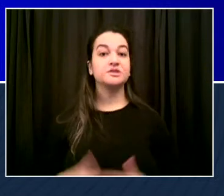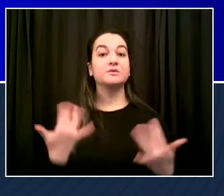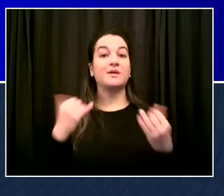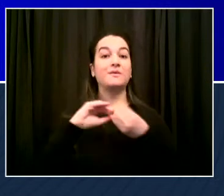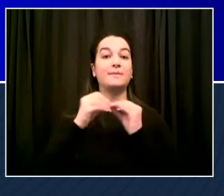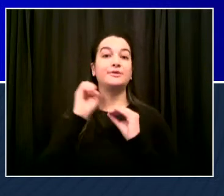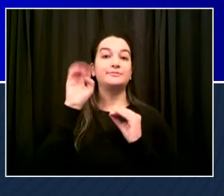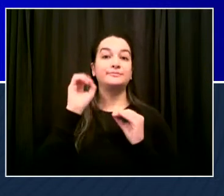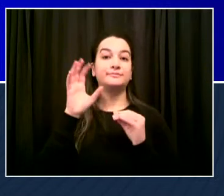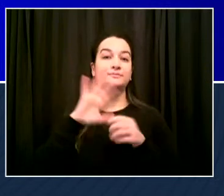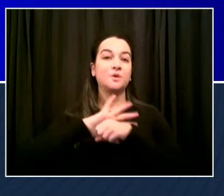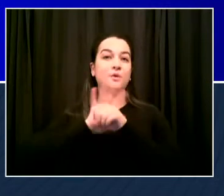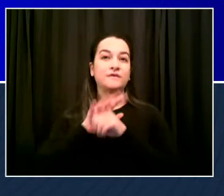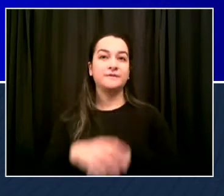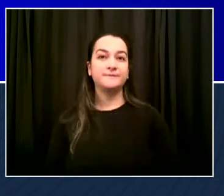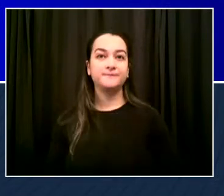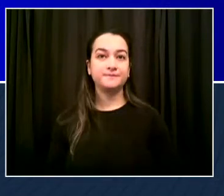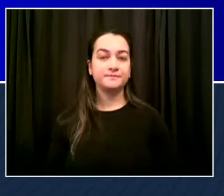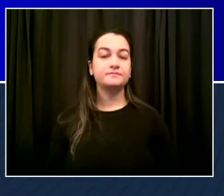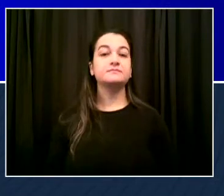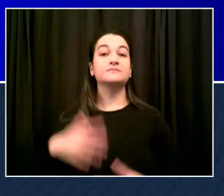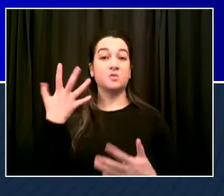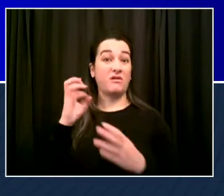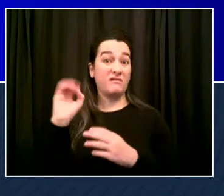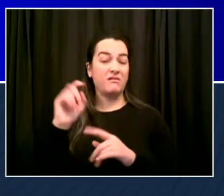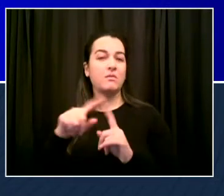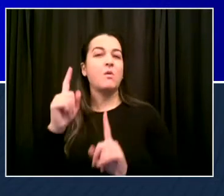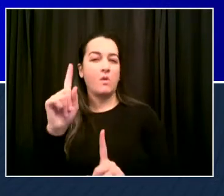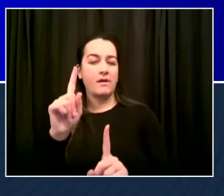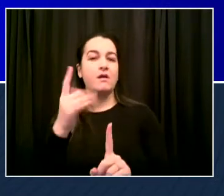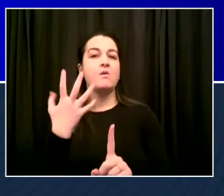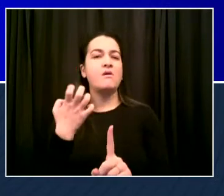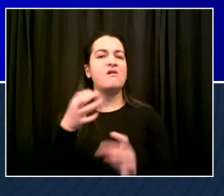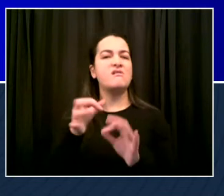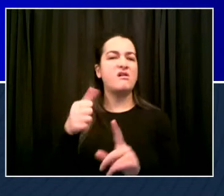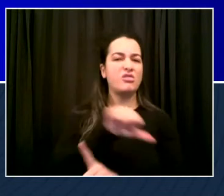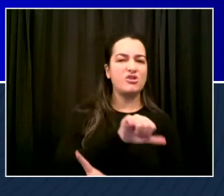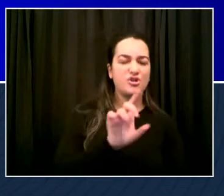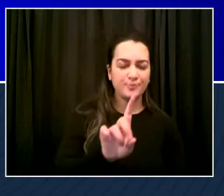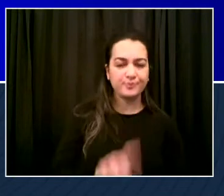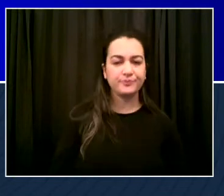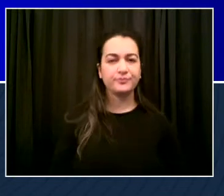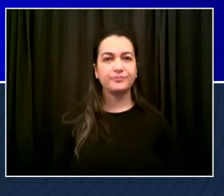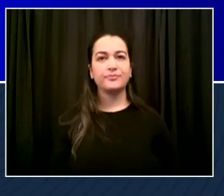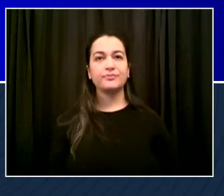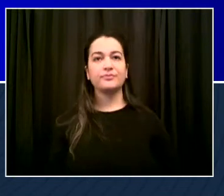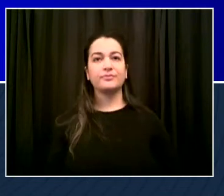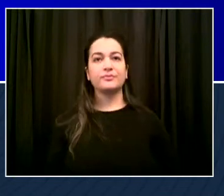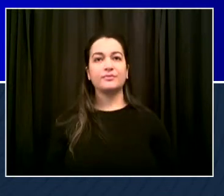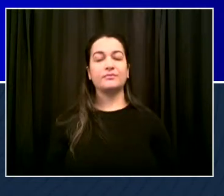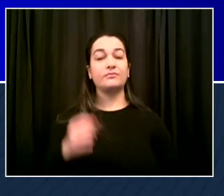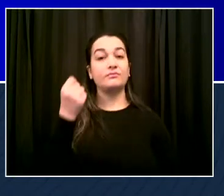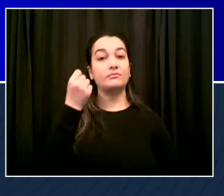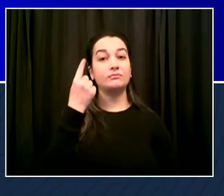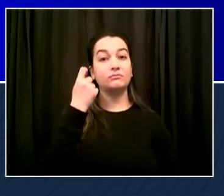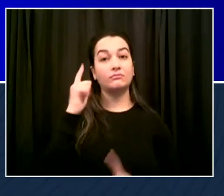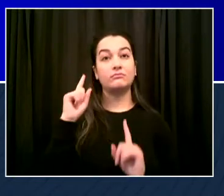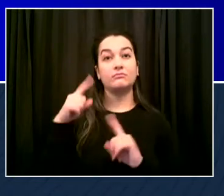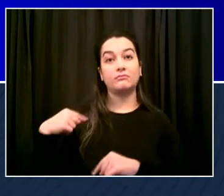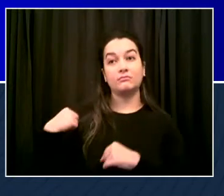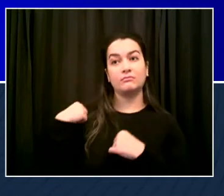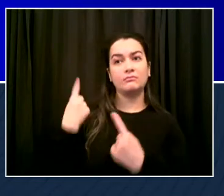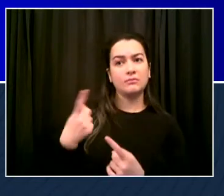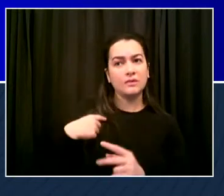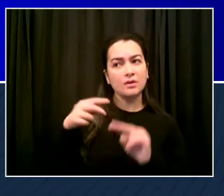keep emphasizing we are watching really carefully these indicators because of the new X factors we're